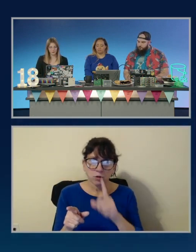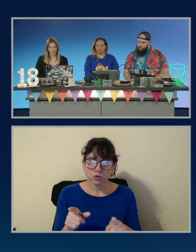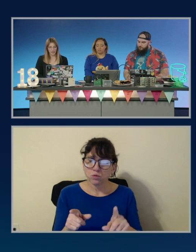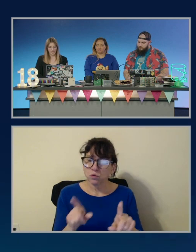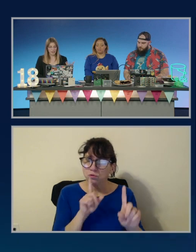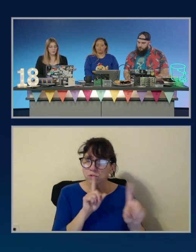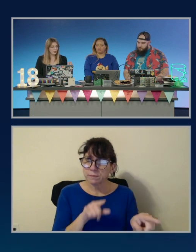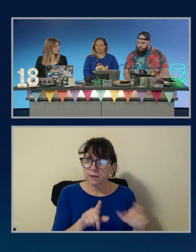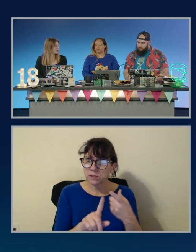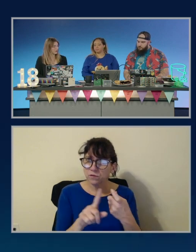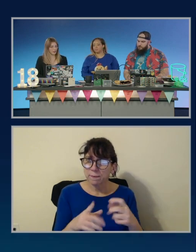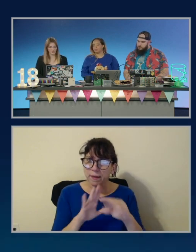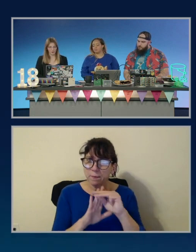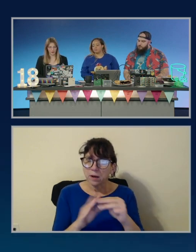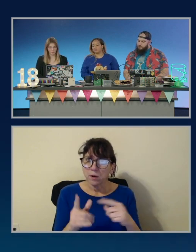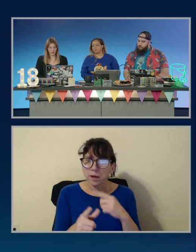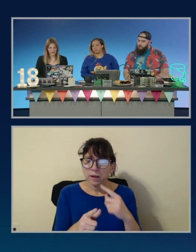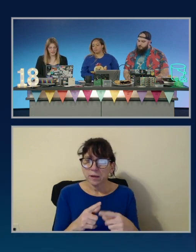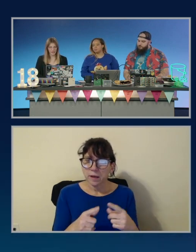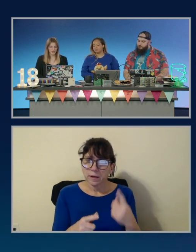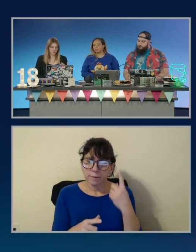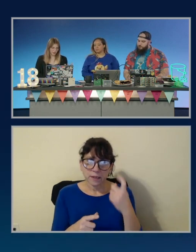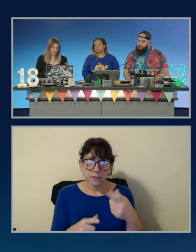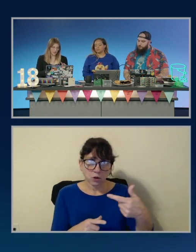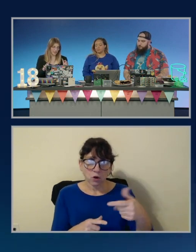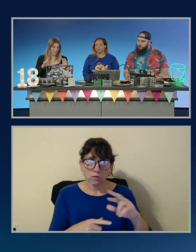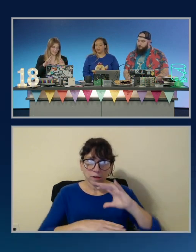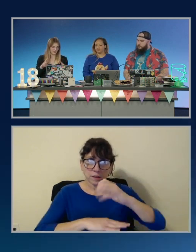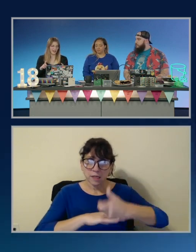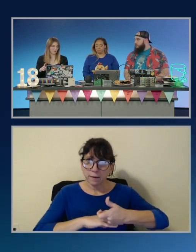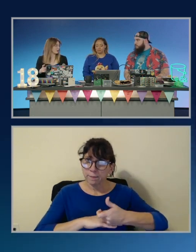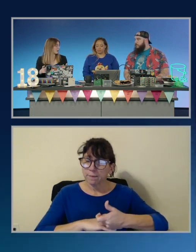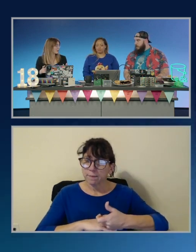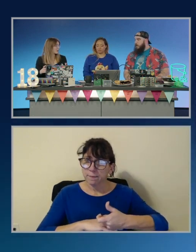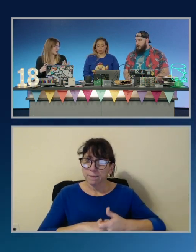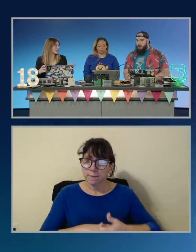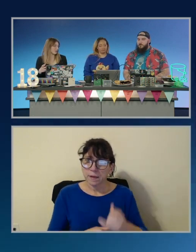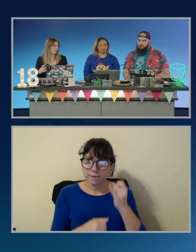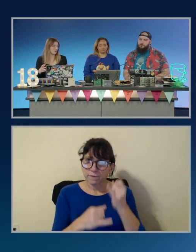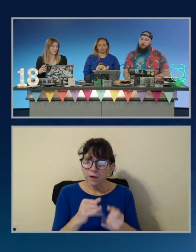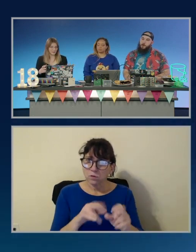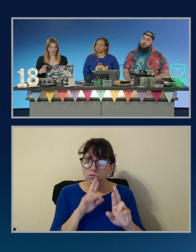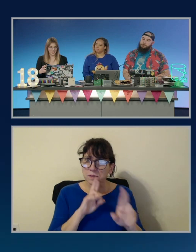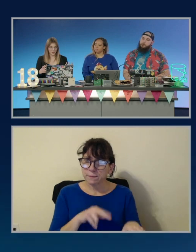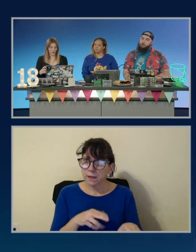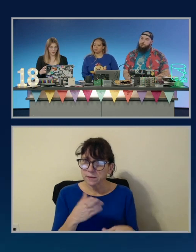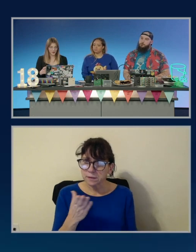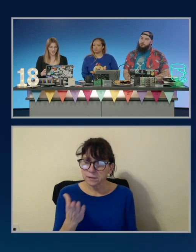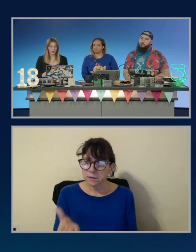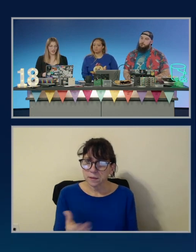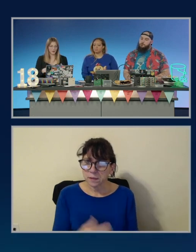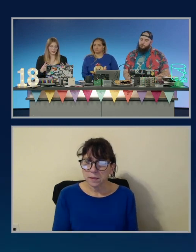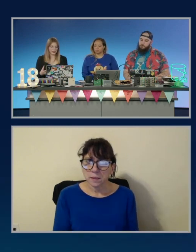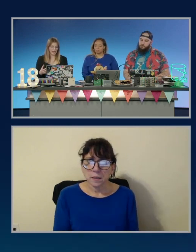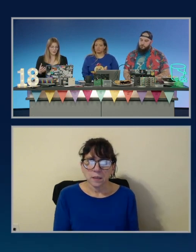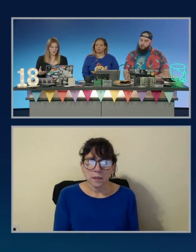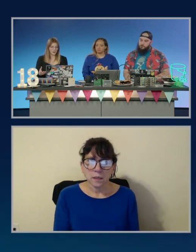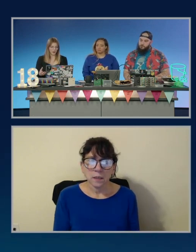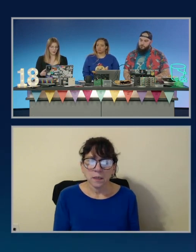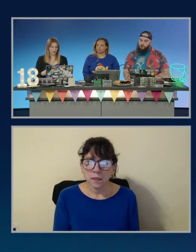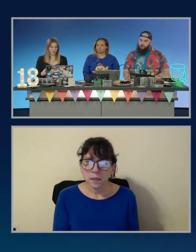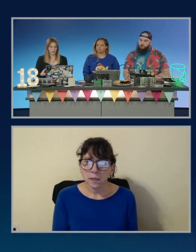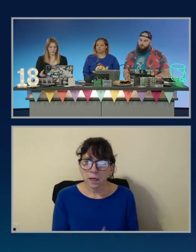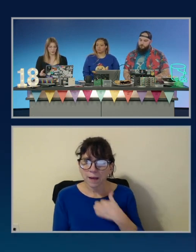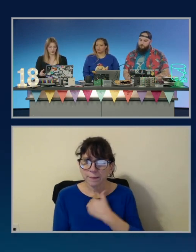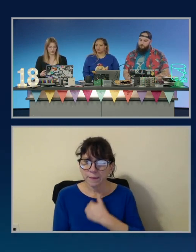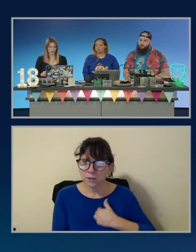model. And then because we have a guardrail in place, we can actually get the final response. So this is what would be displayed to the user, where it says, I'm so sorry,